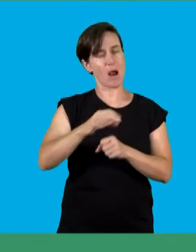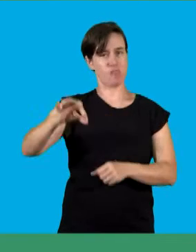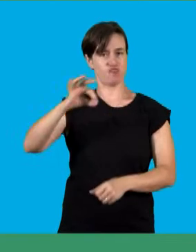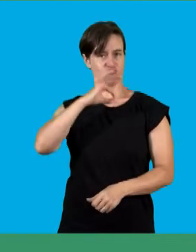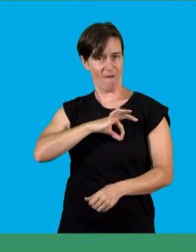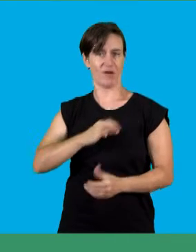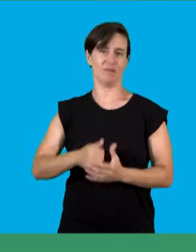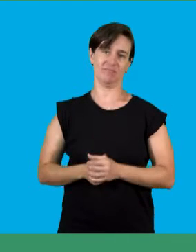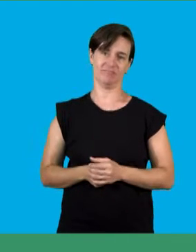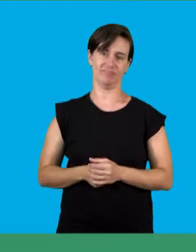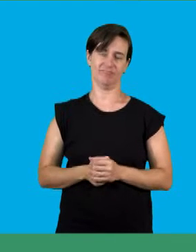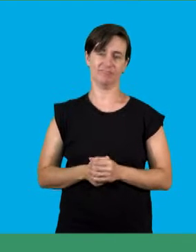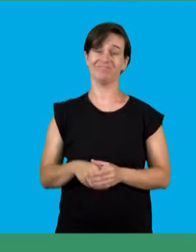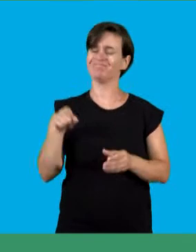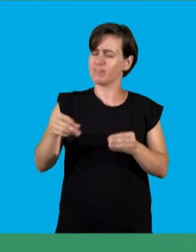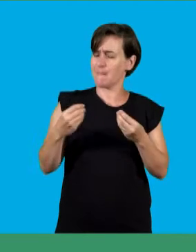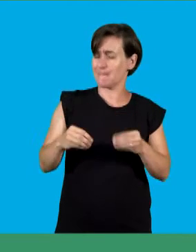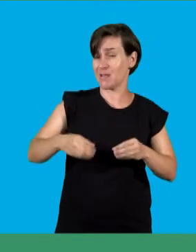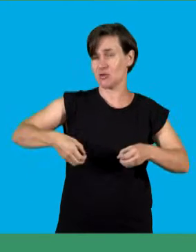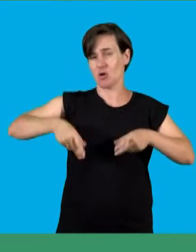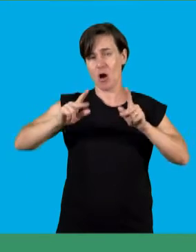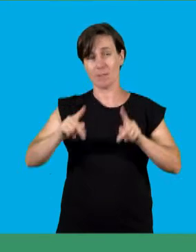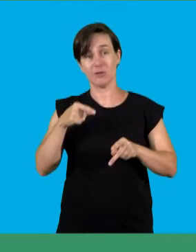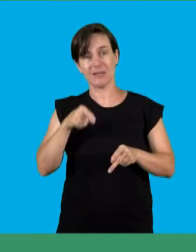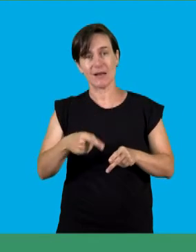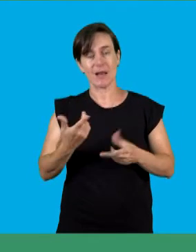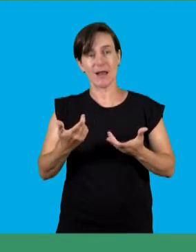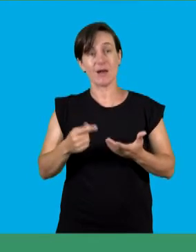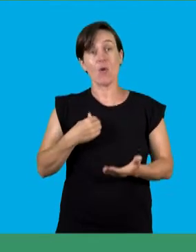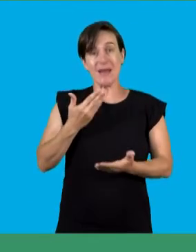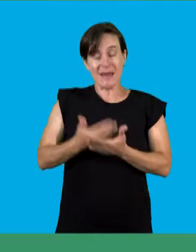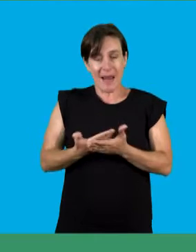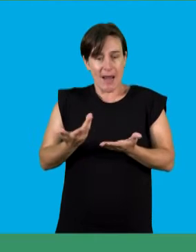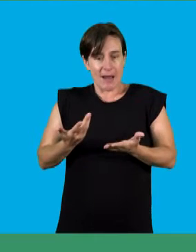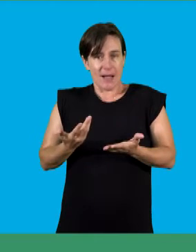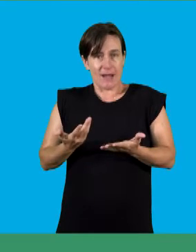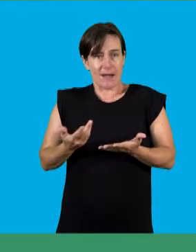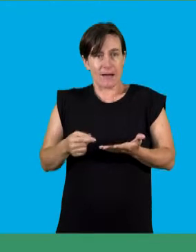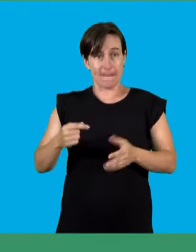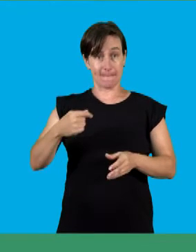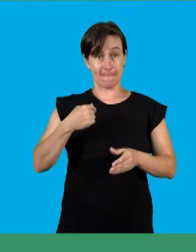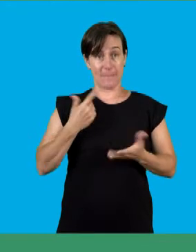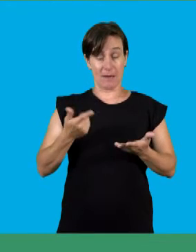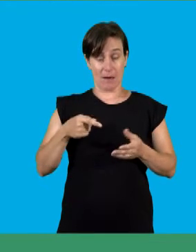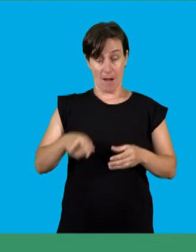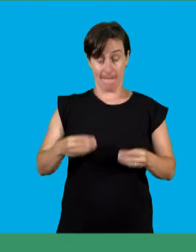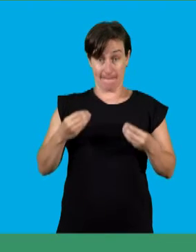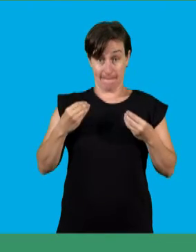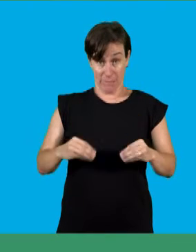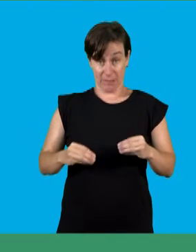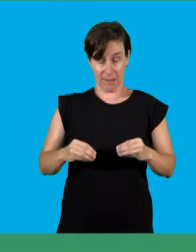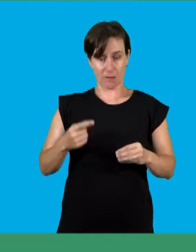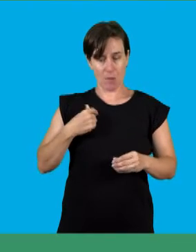All right, so a business opportunity is a chance of improving the